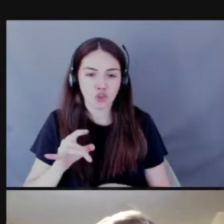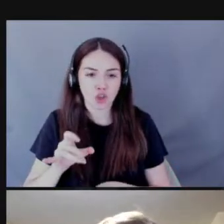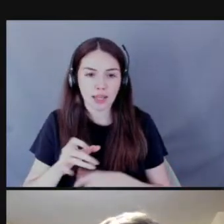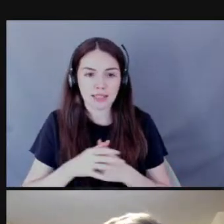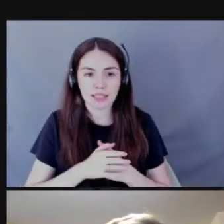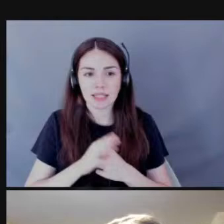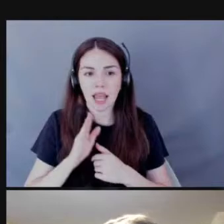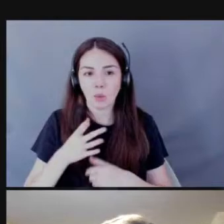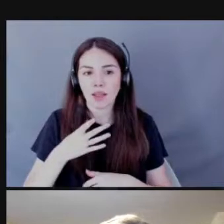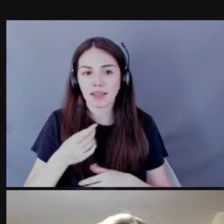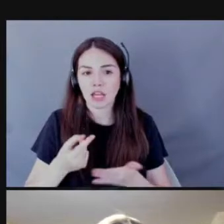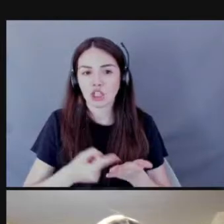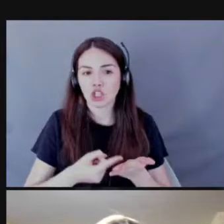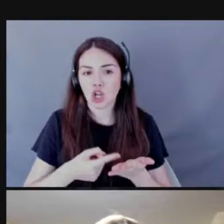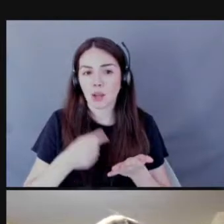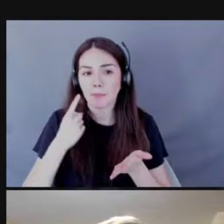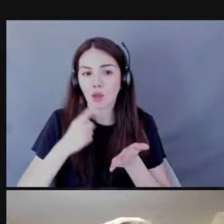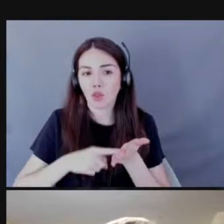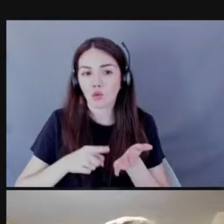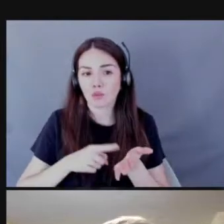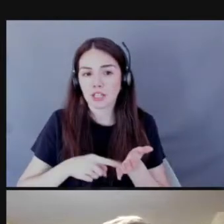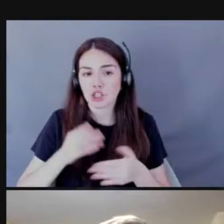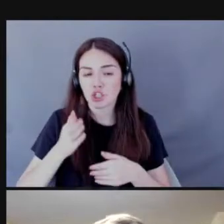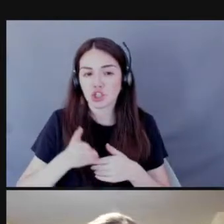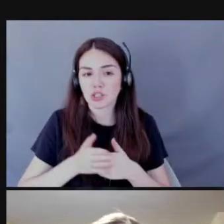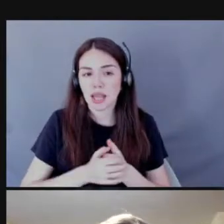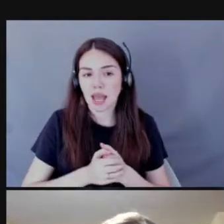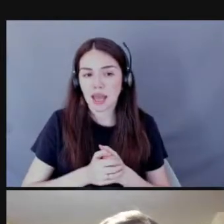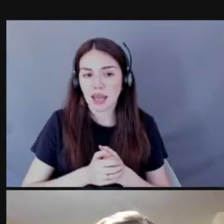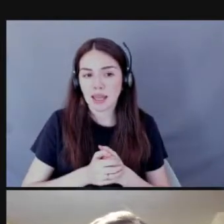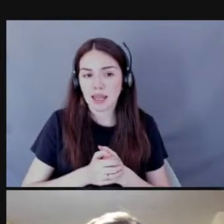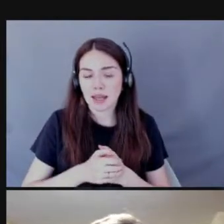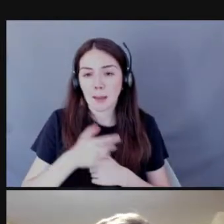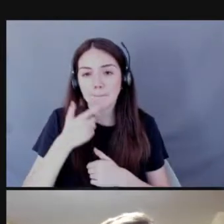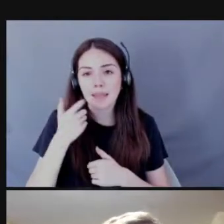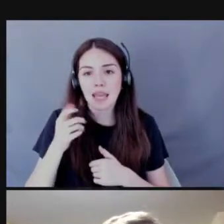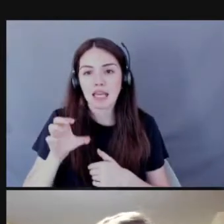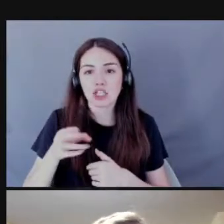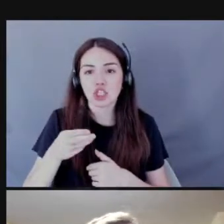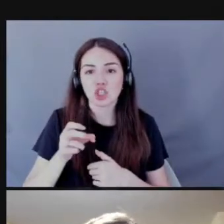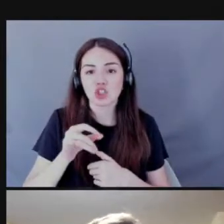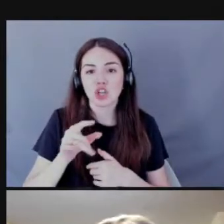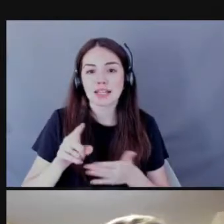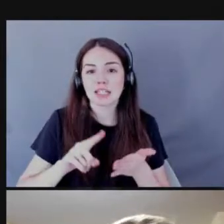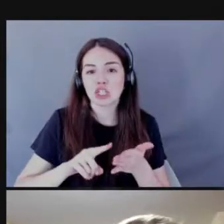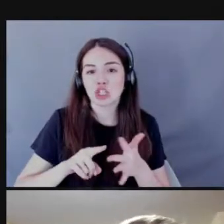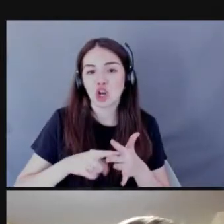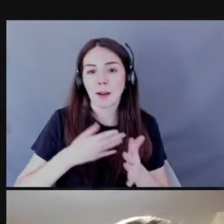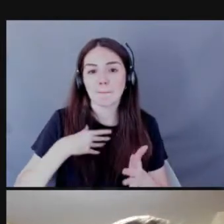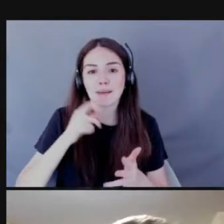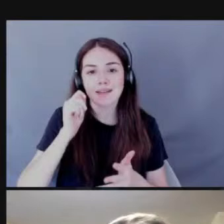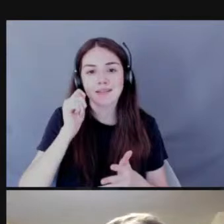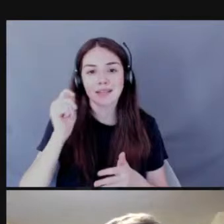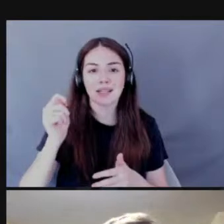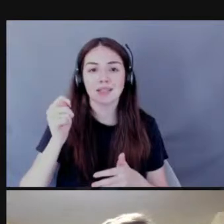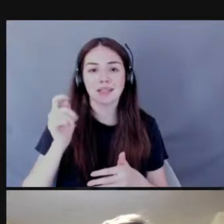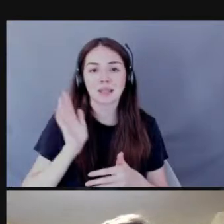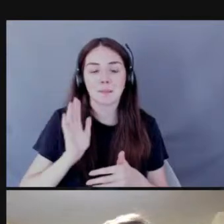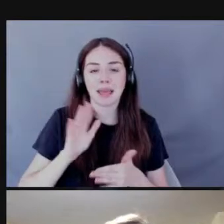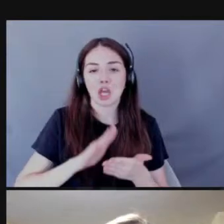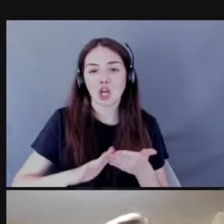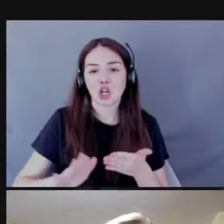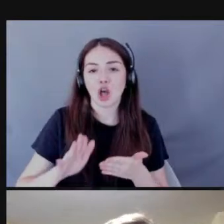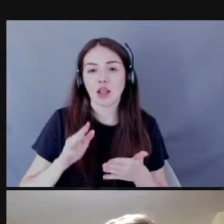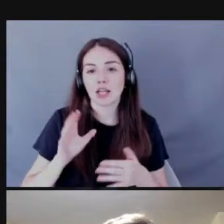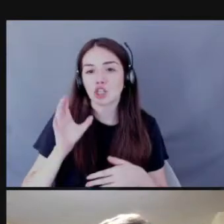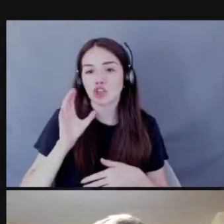little bit about the research side of that. Because Chessie started as my dissertation in college, and I had a kind of a strange way of getting